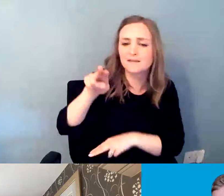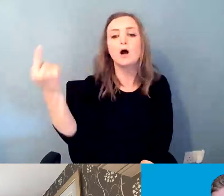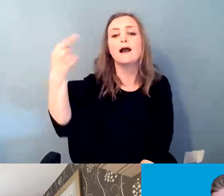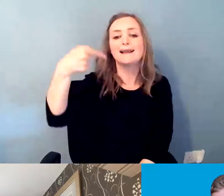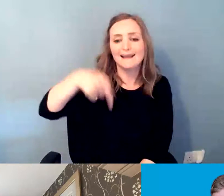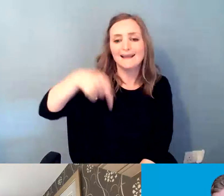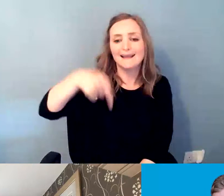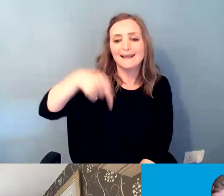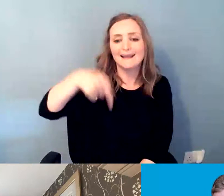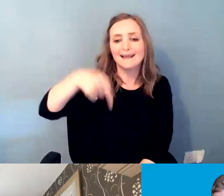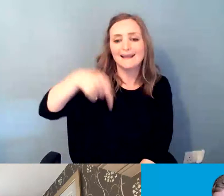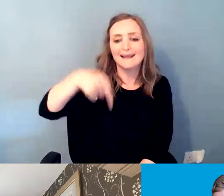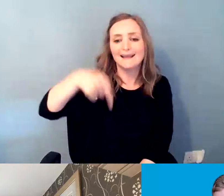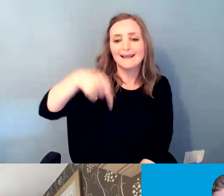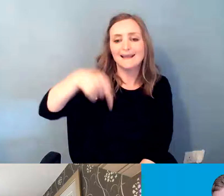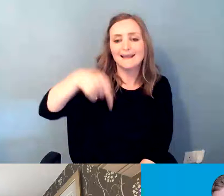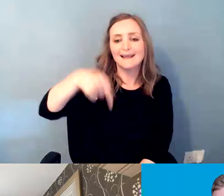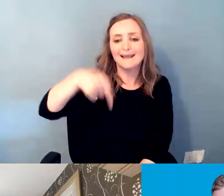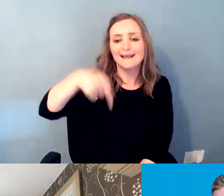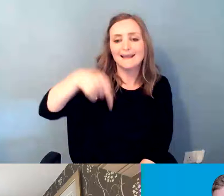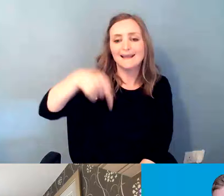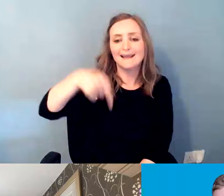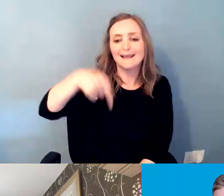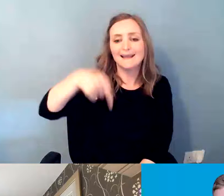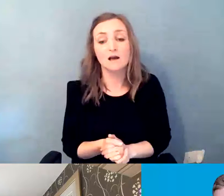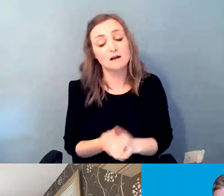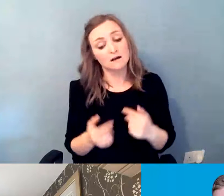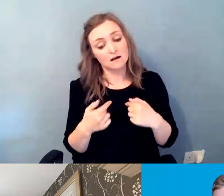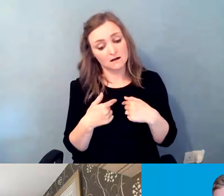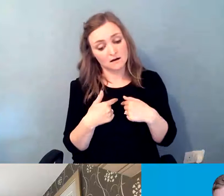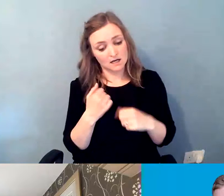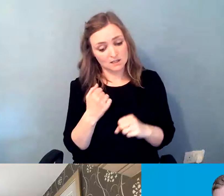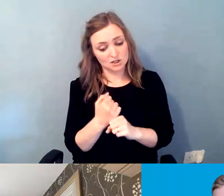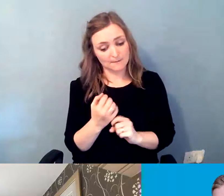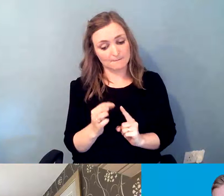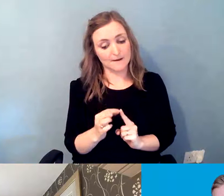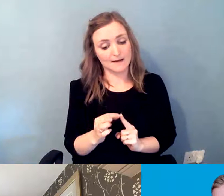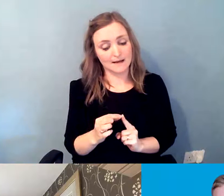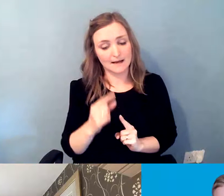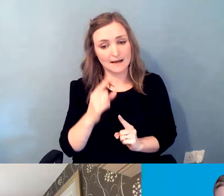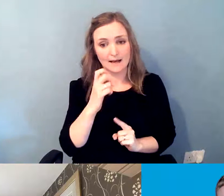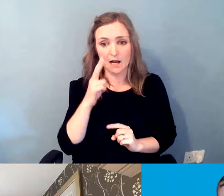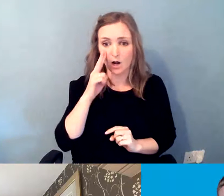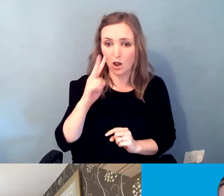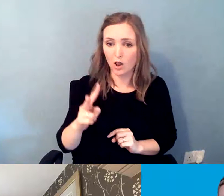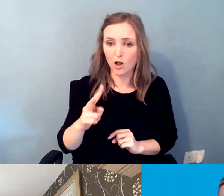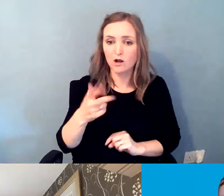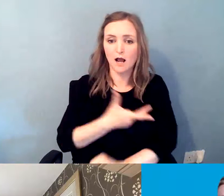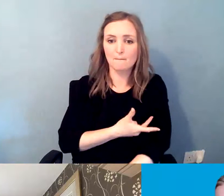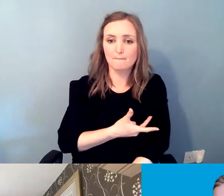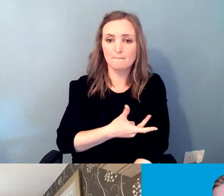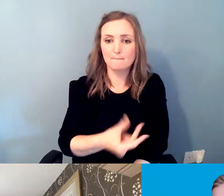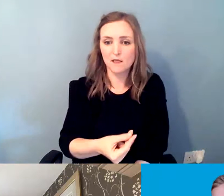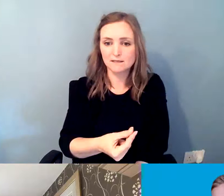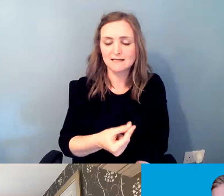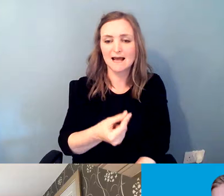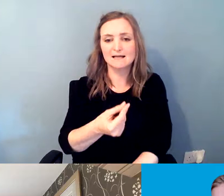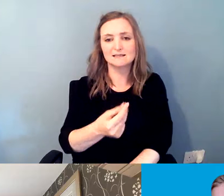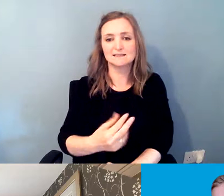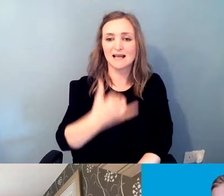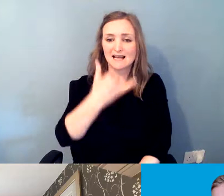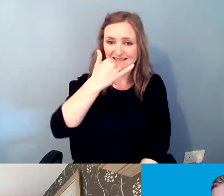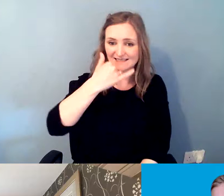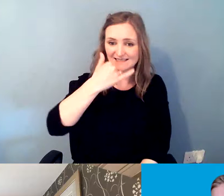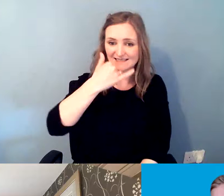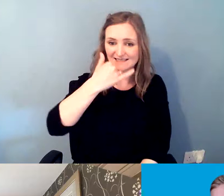face. But then the great thing is that then as a GP, I can access a panel of blood tests and some scanning if I want